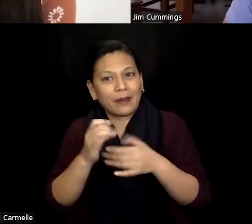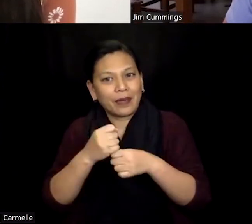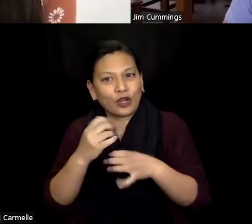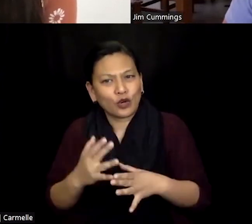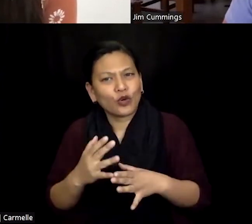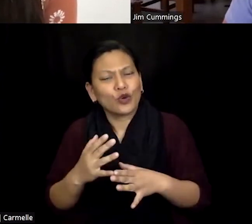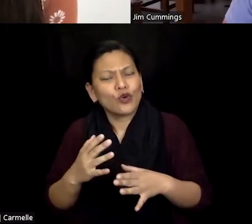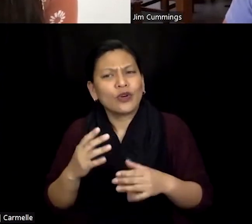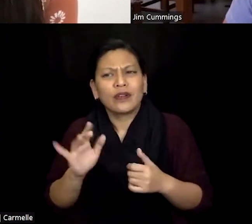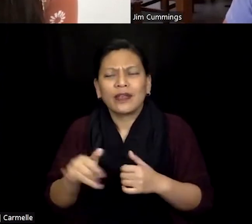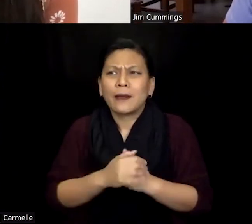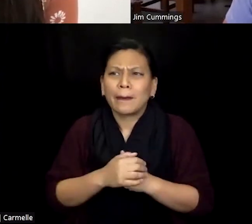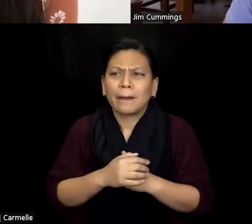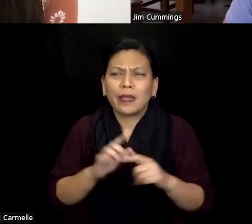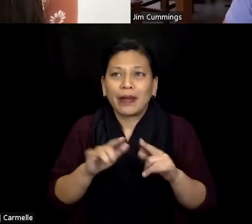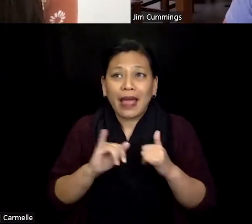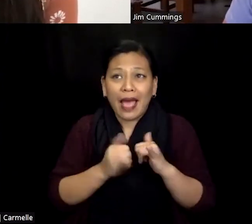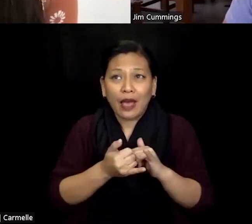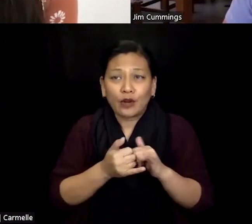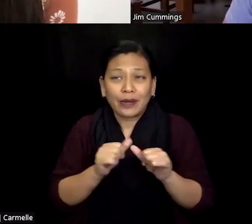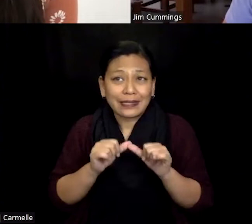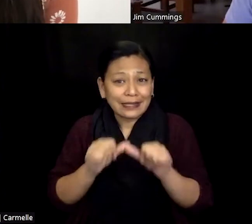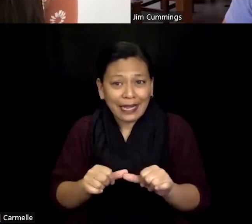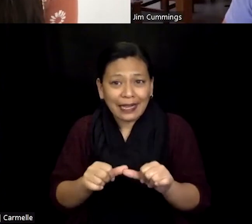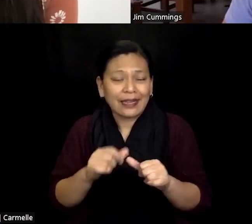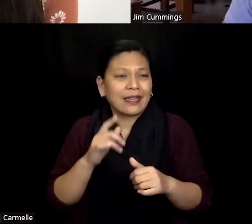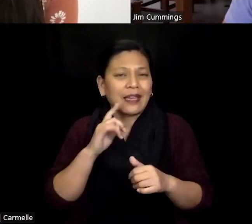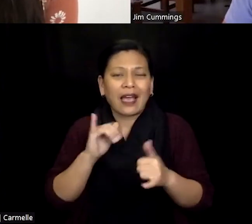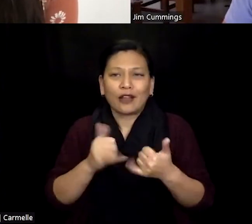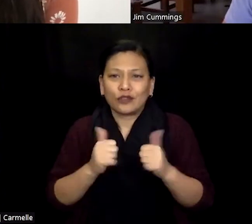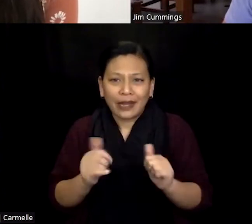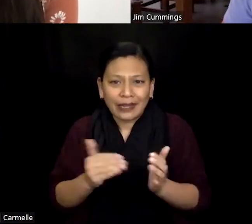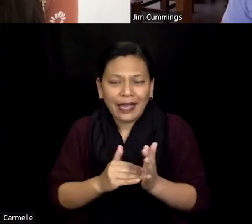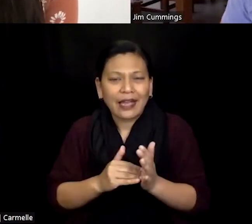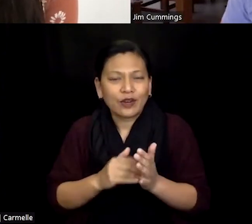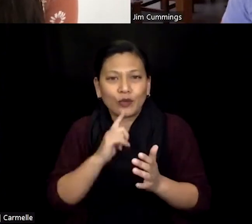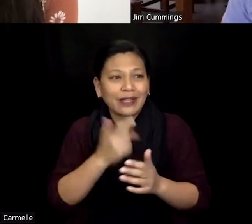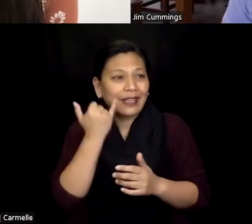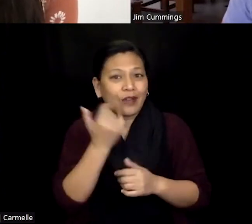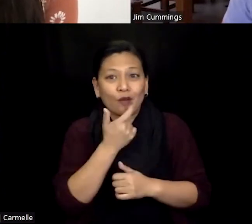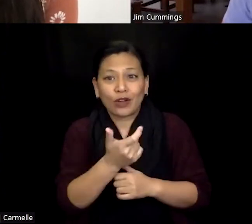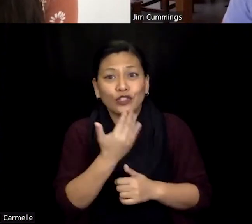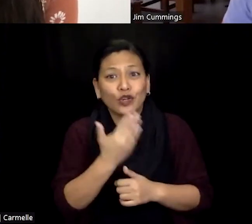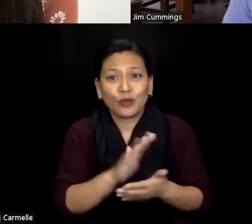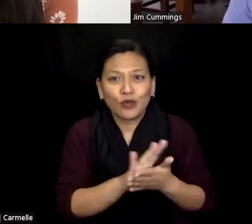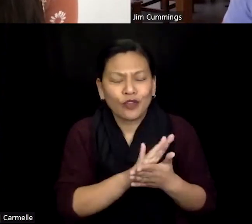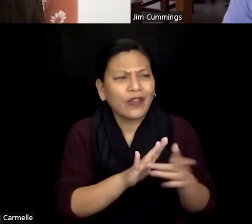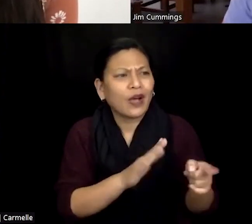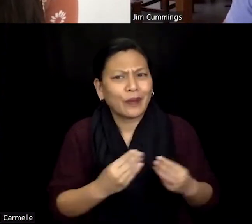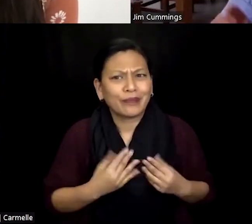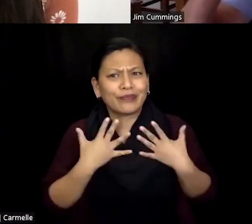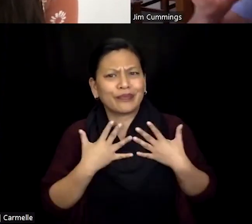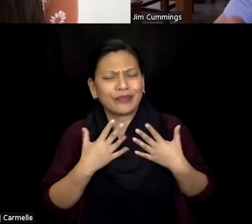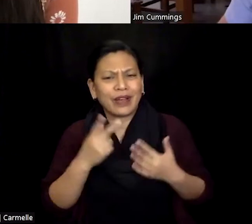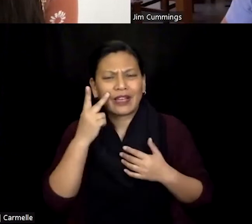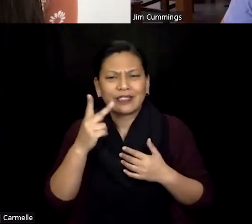really the thing that gets me back on track is watching a great movie. Like, I saw Seven Samurai on 35 millimeter at